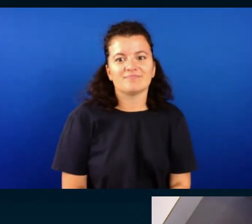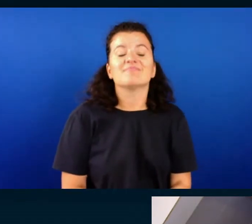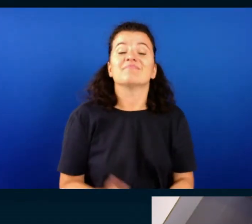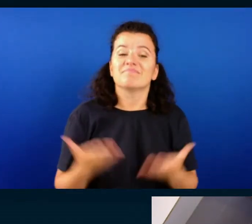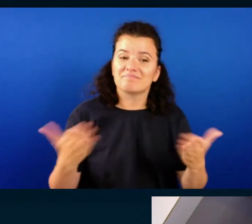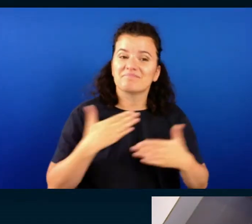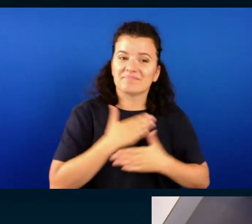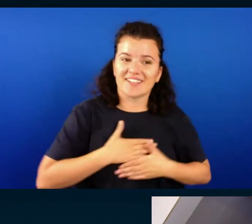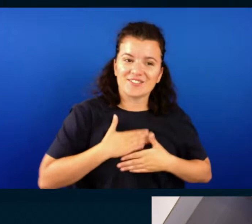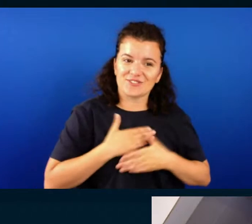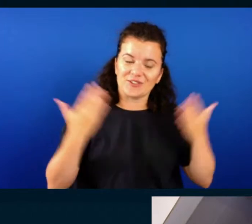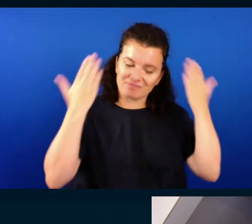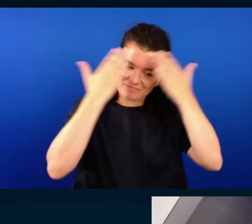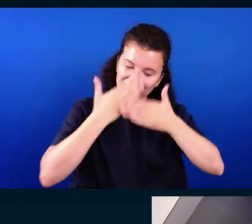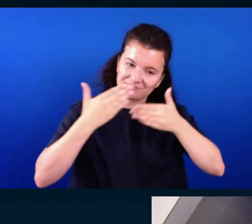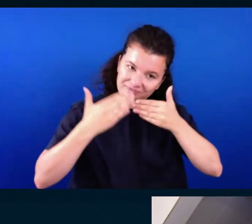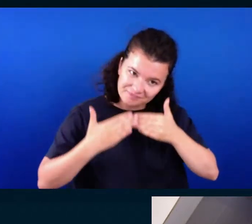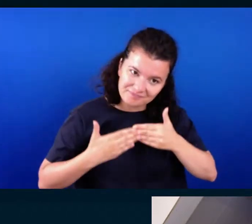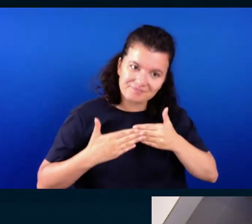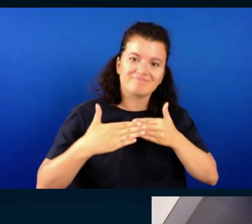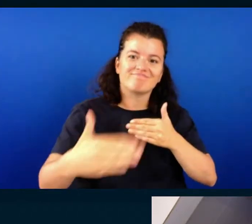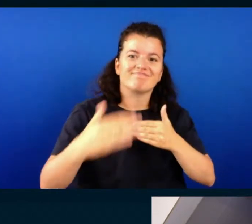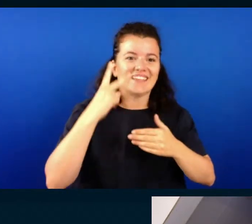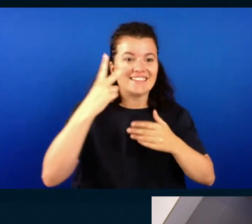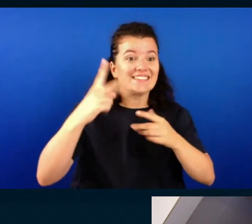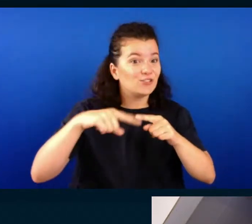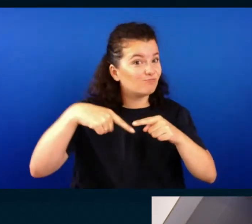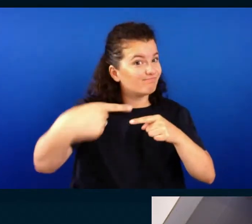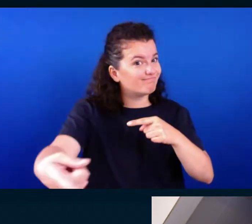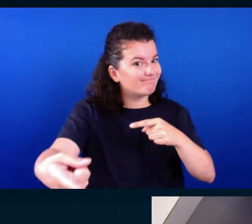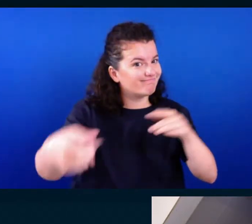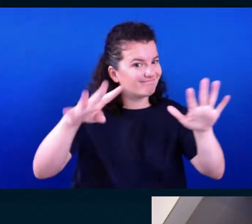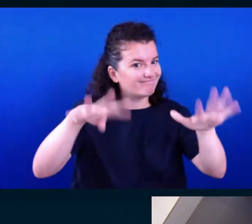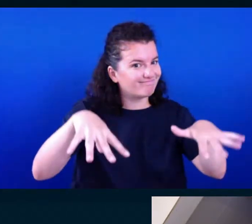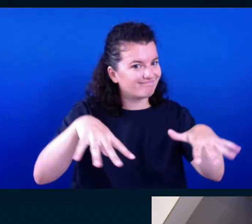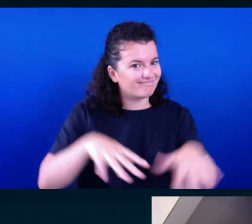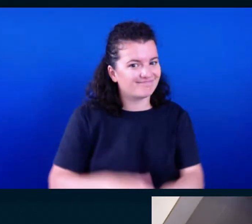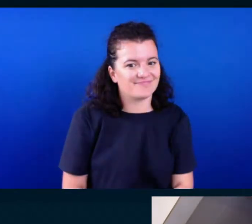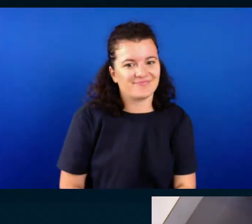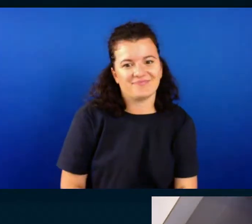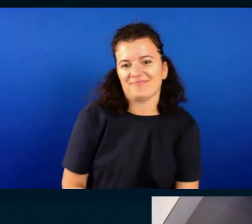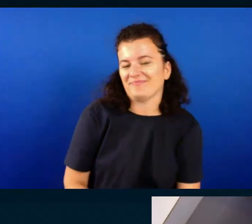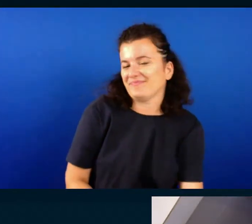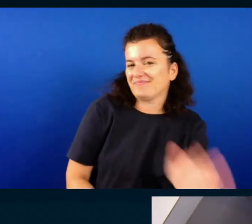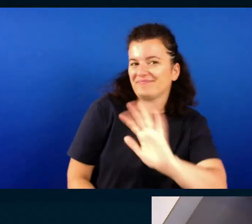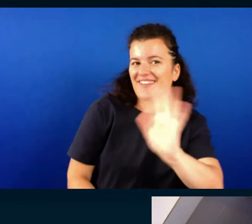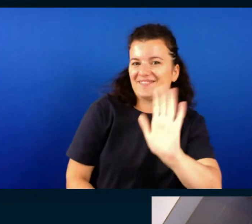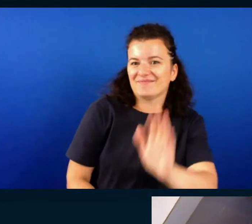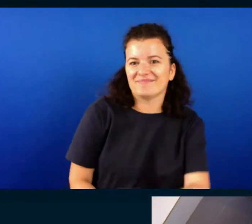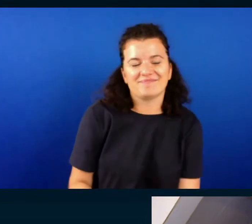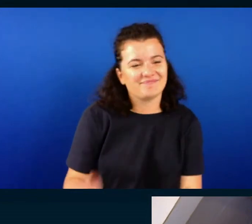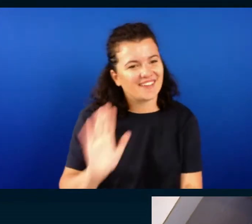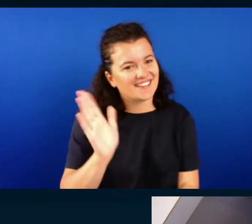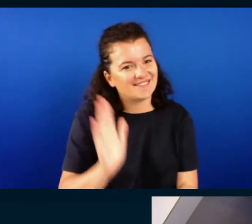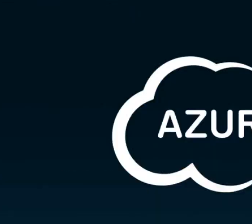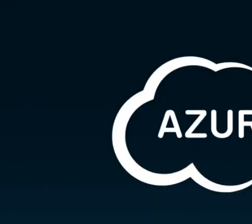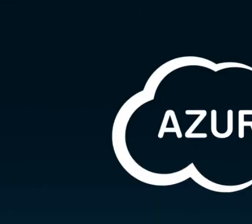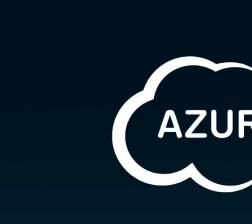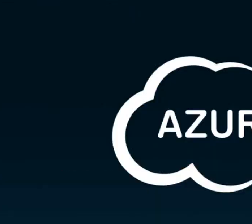the rest of the evening, and see you next time. Thank you all. Bye-bye. Bye-bye.